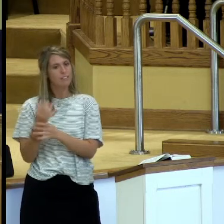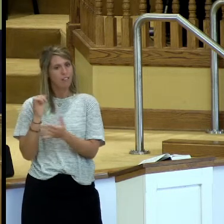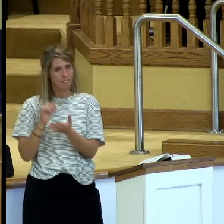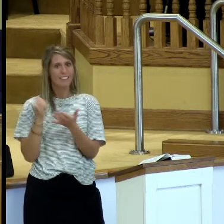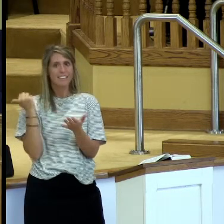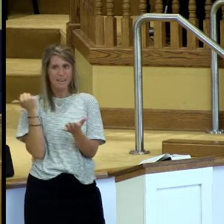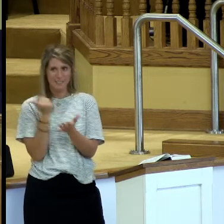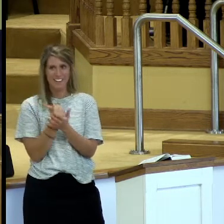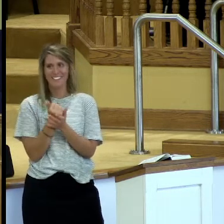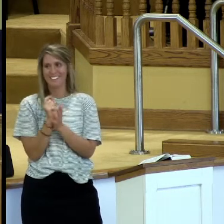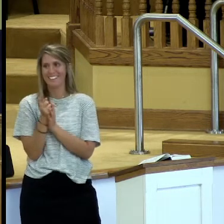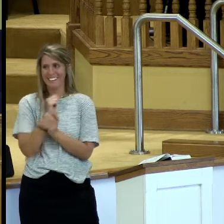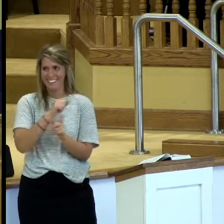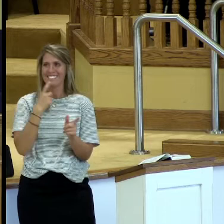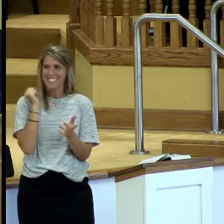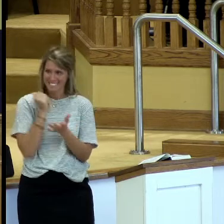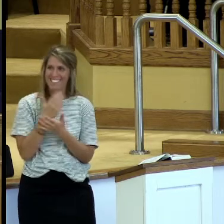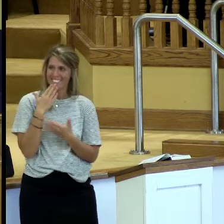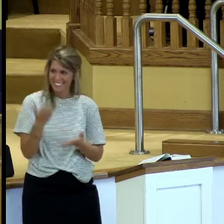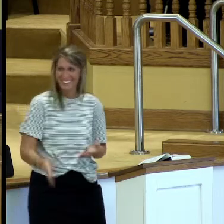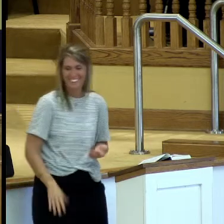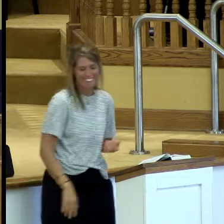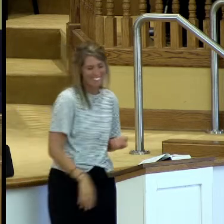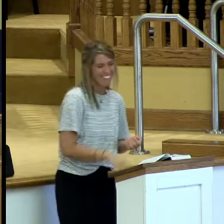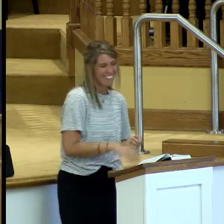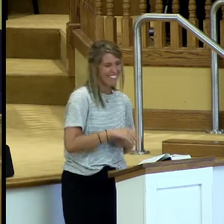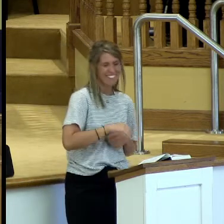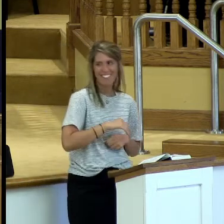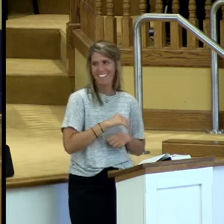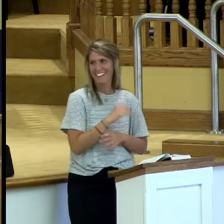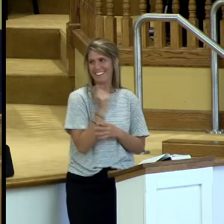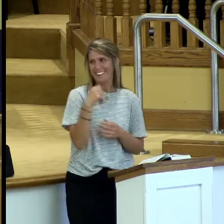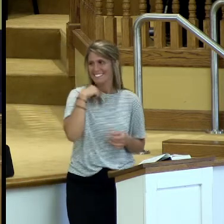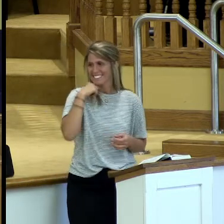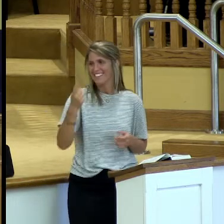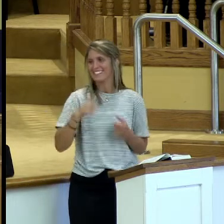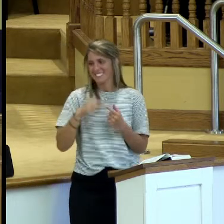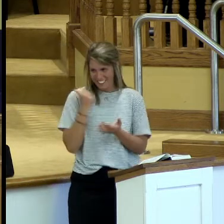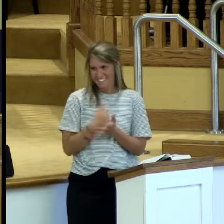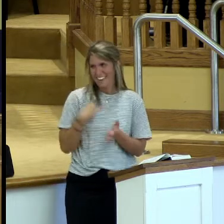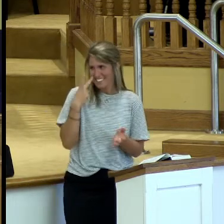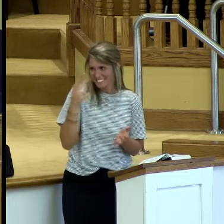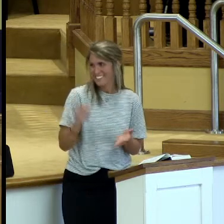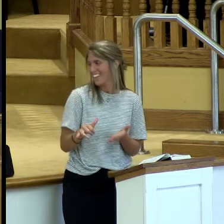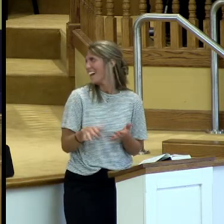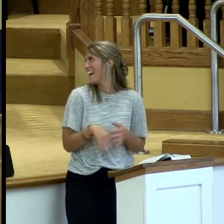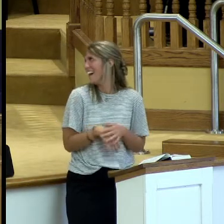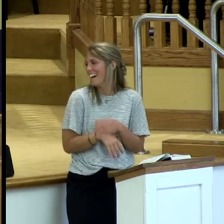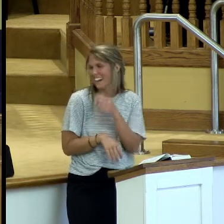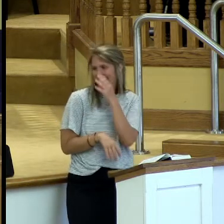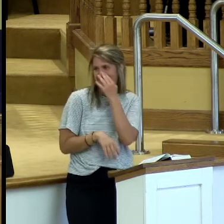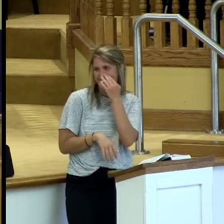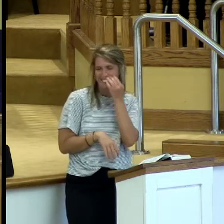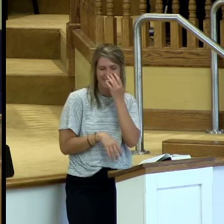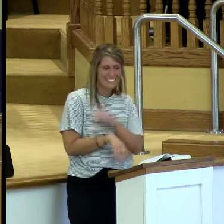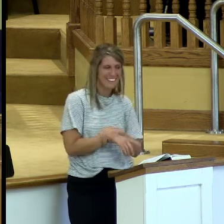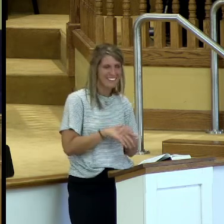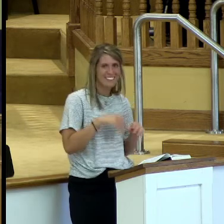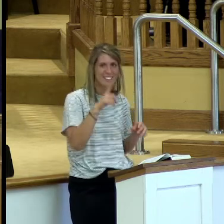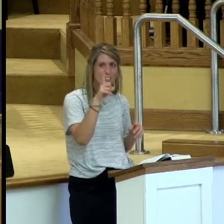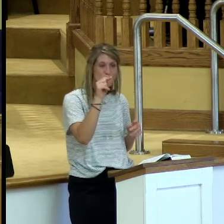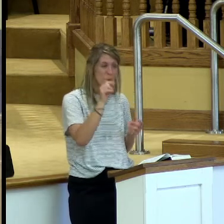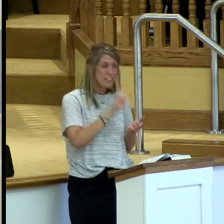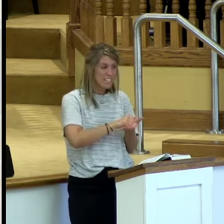That's an amen moment. Thank you. You got to tell them to amen. I see that now. We got you.